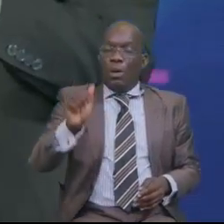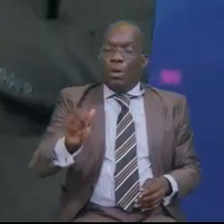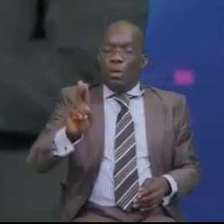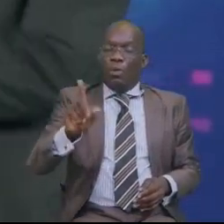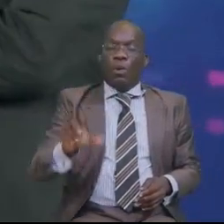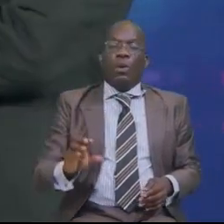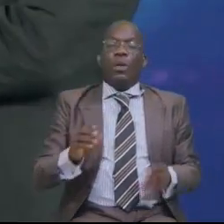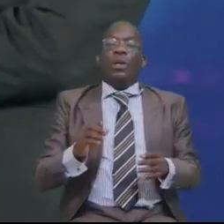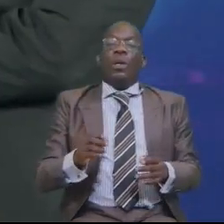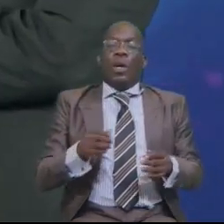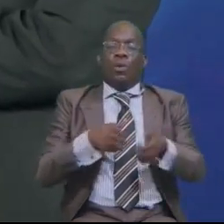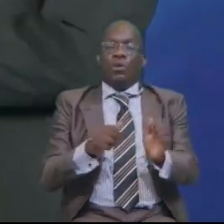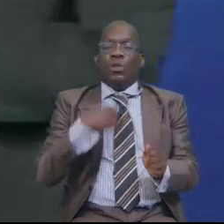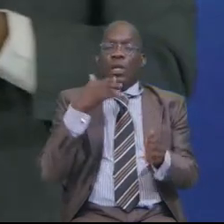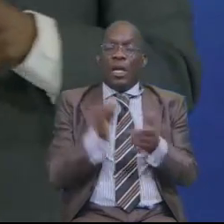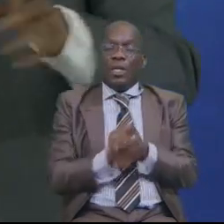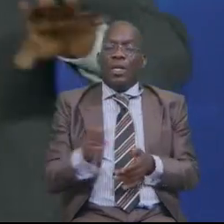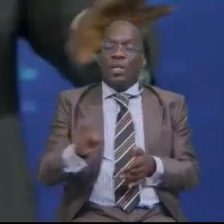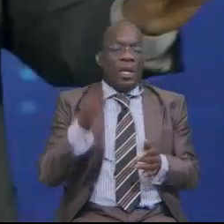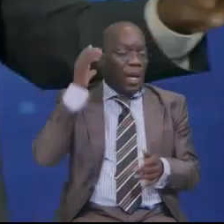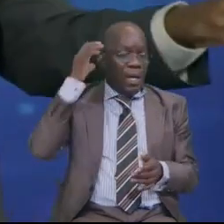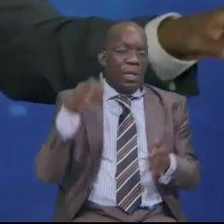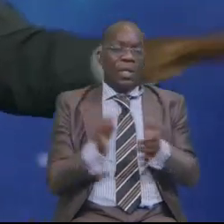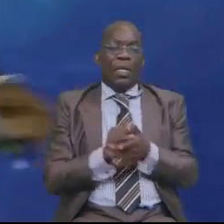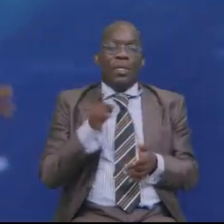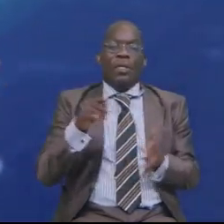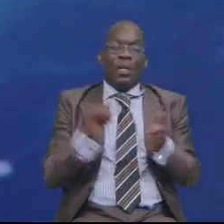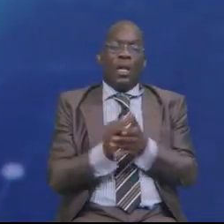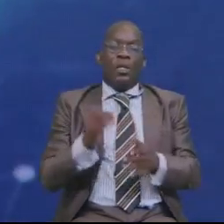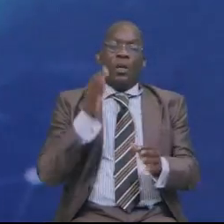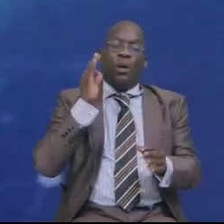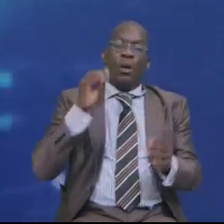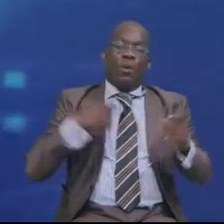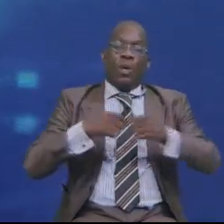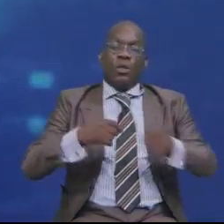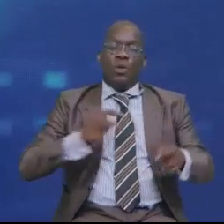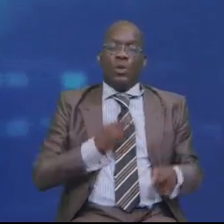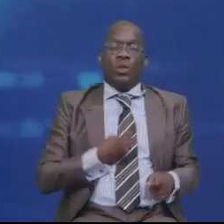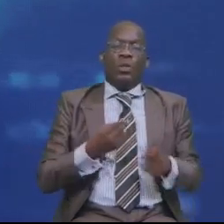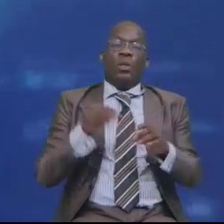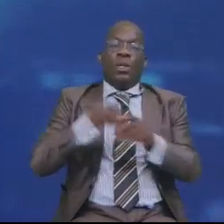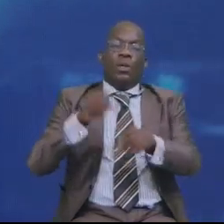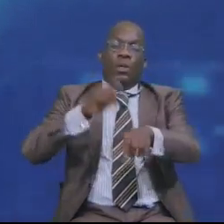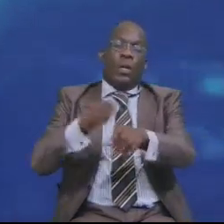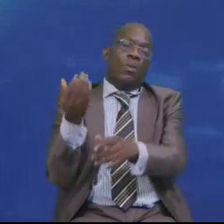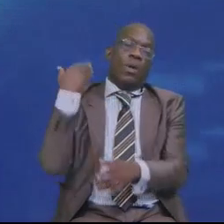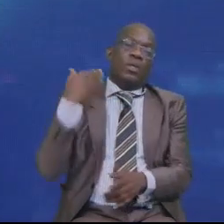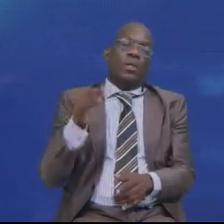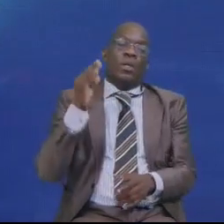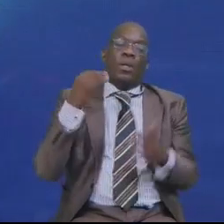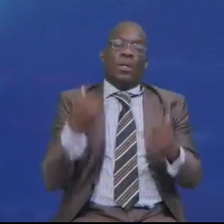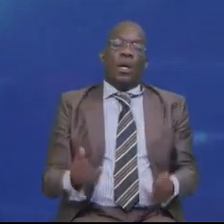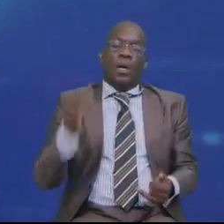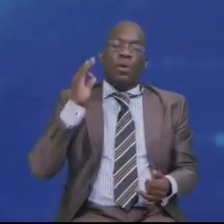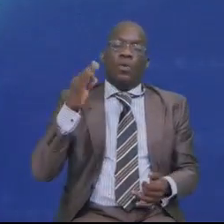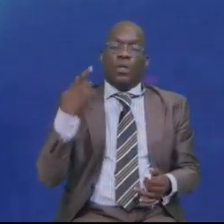he which persecuted us in times past now preaches the faith which